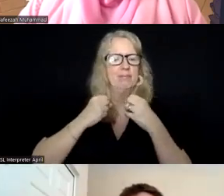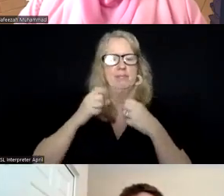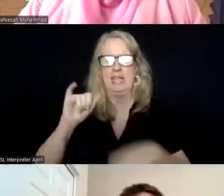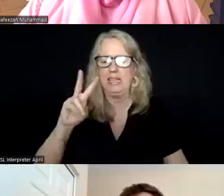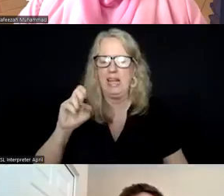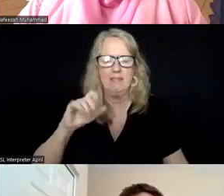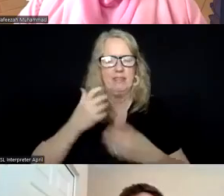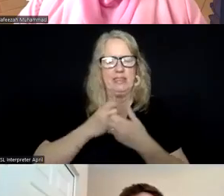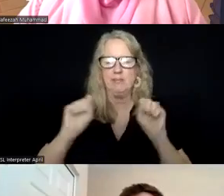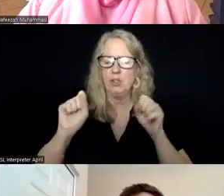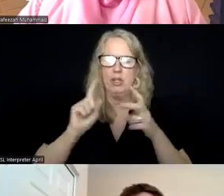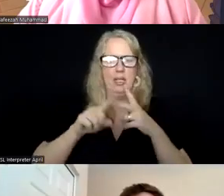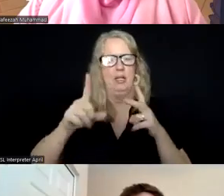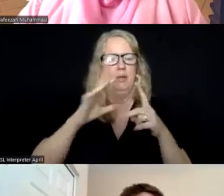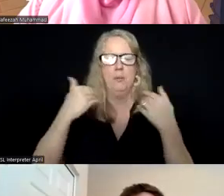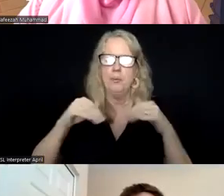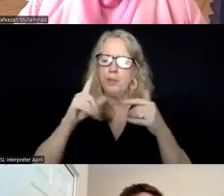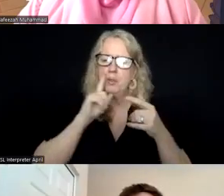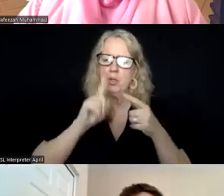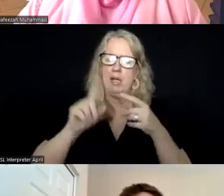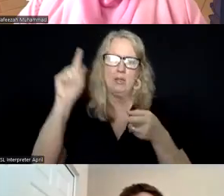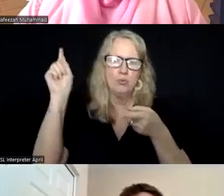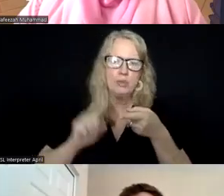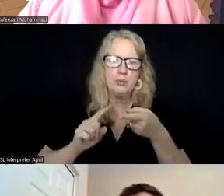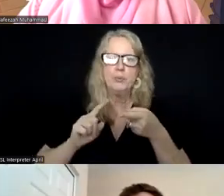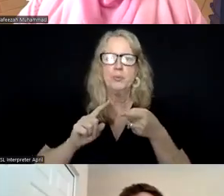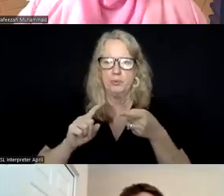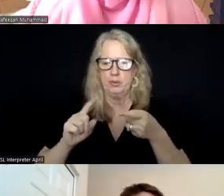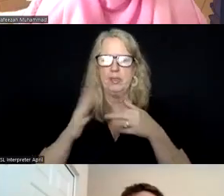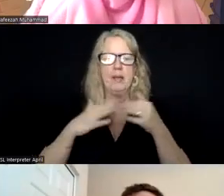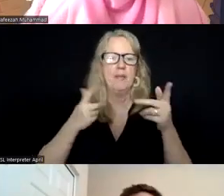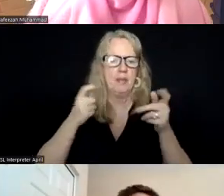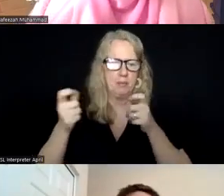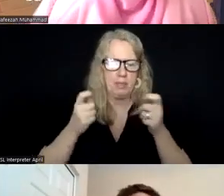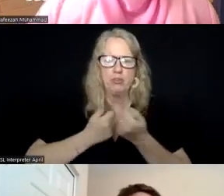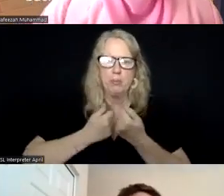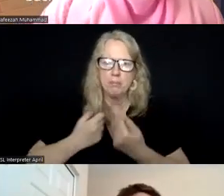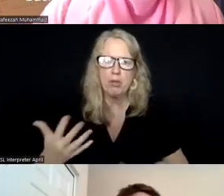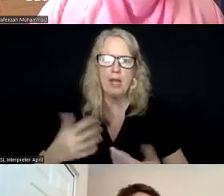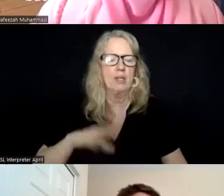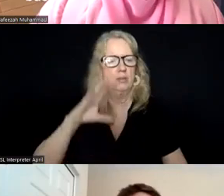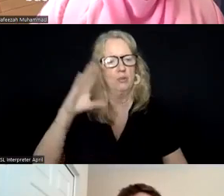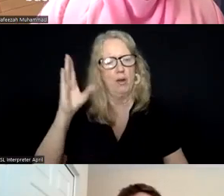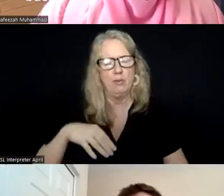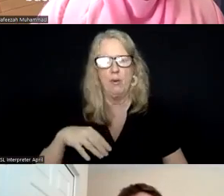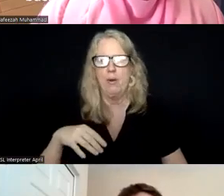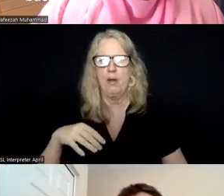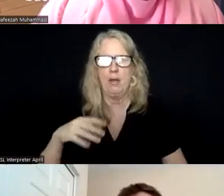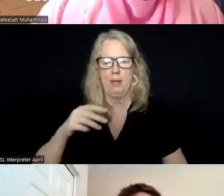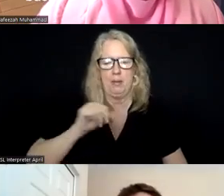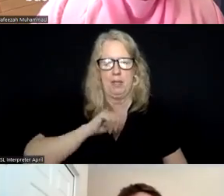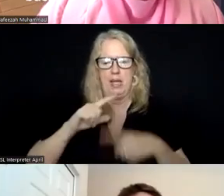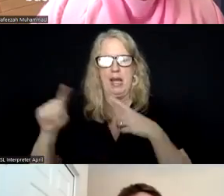clinical side. It has significantly reduced the administrative burnout that I know that I and my